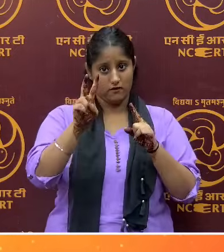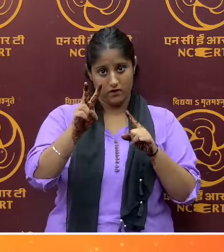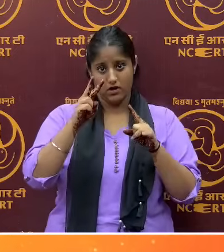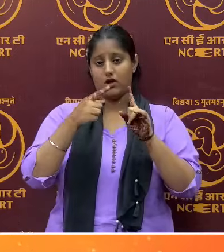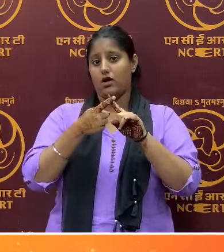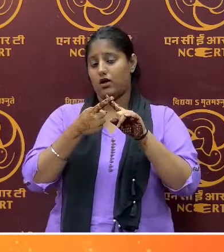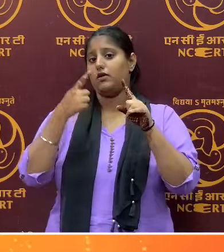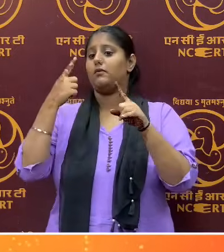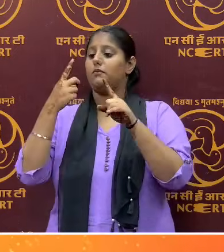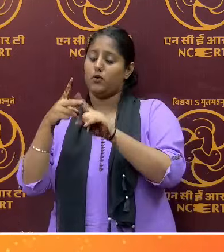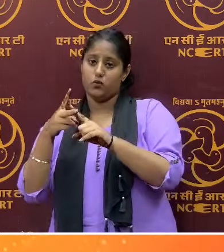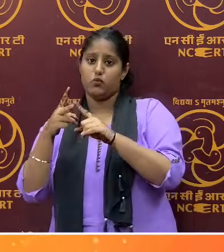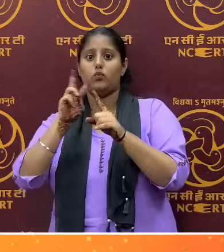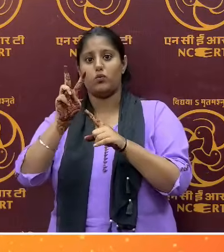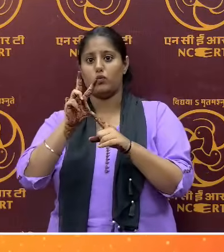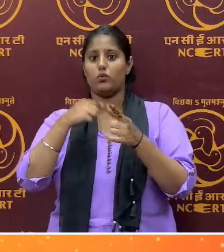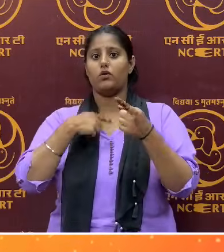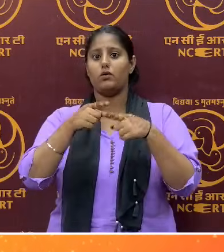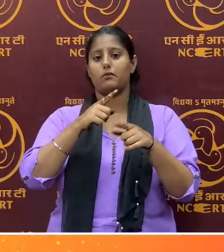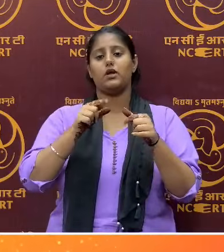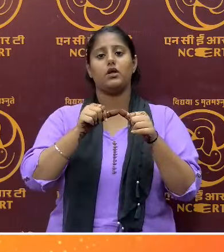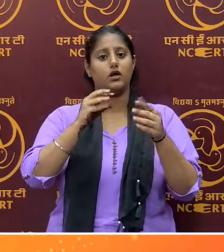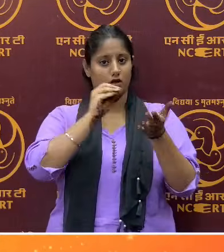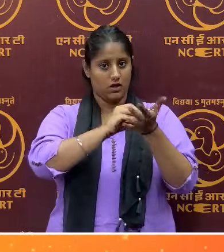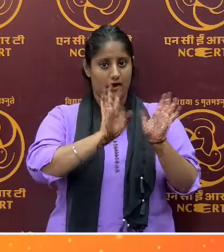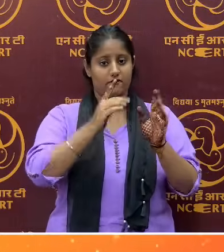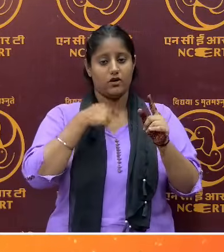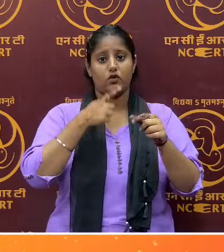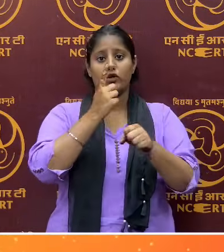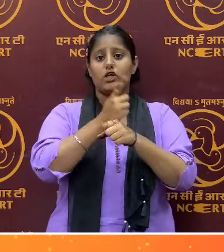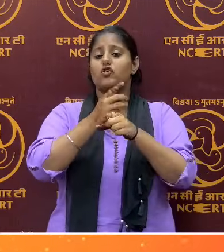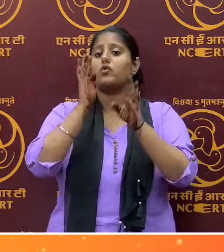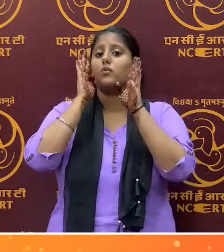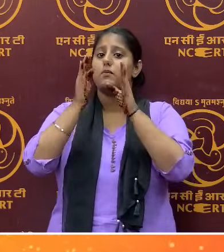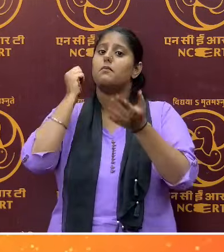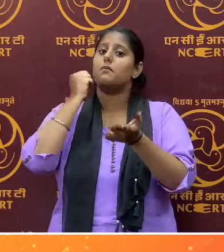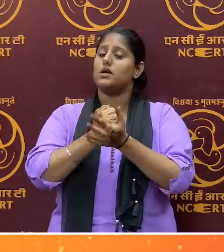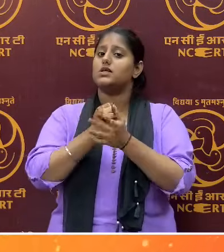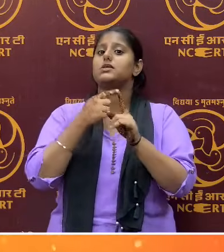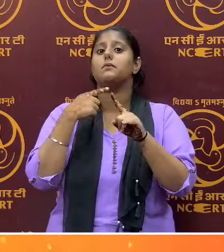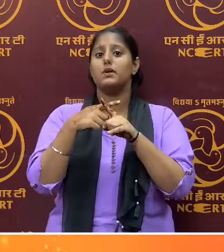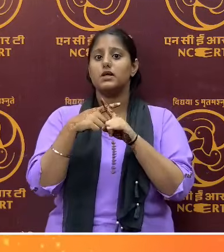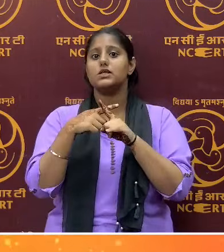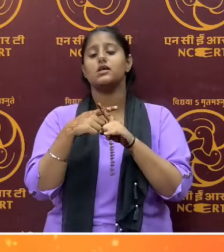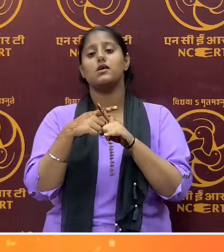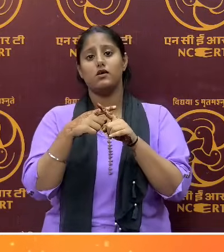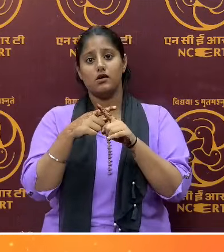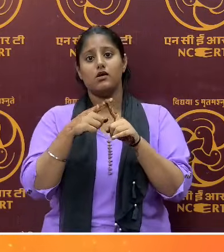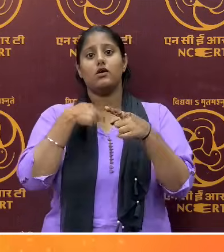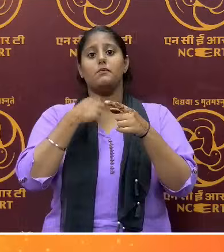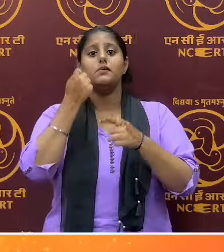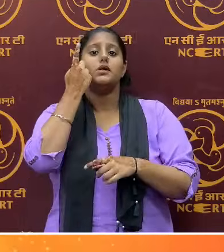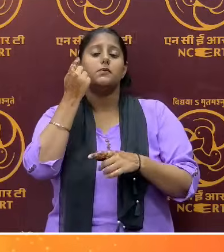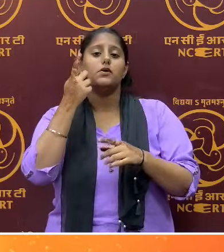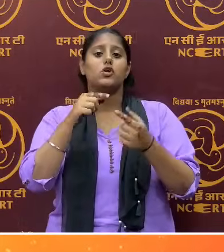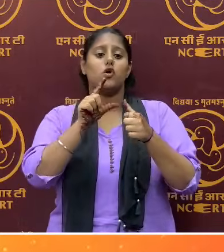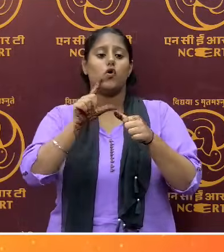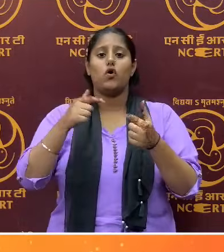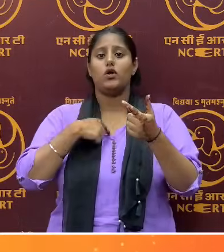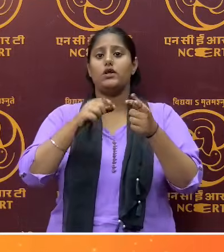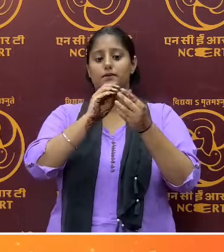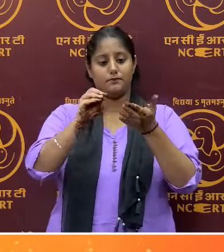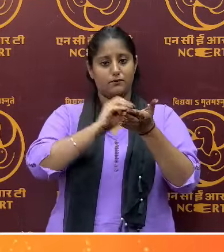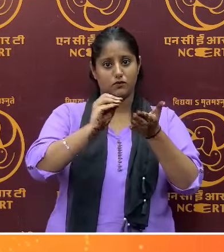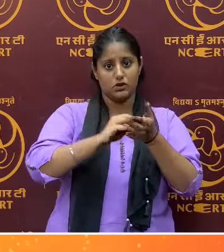to each other. Auto close system is also available, so teacher should be very careful as well as try to understand the each and every statement what